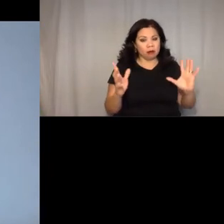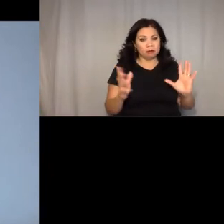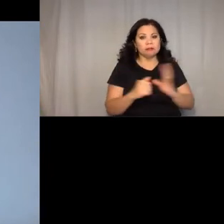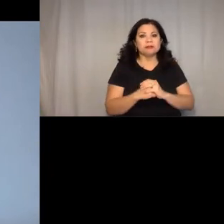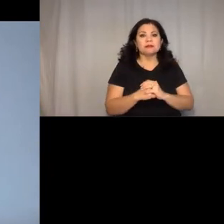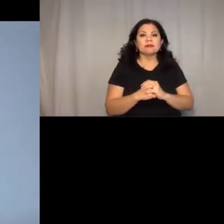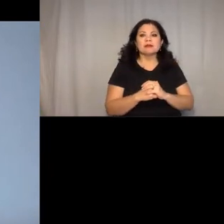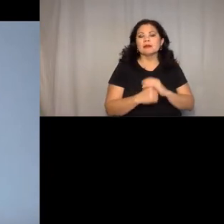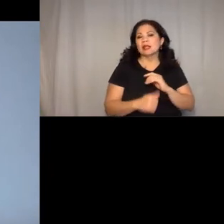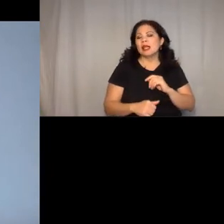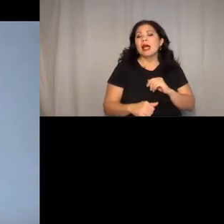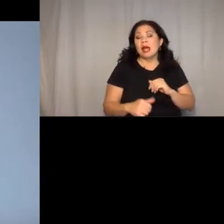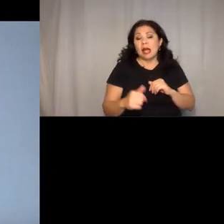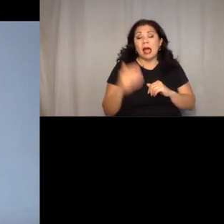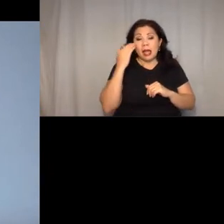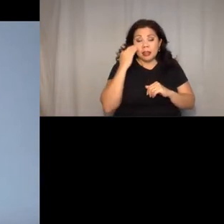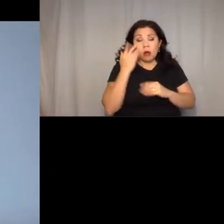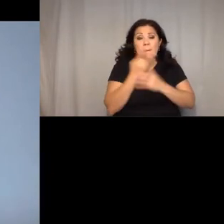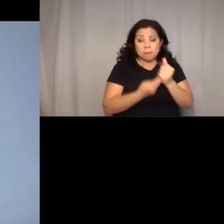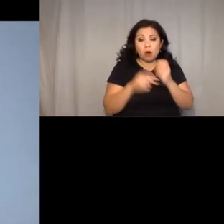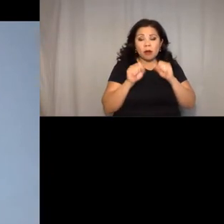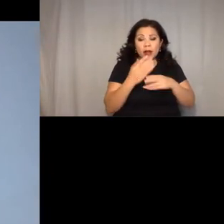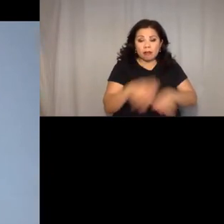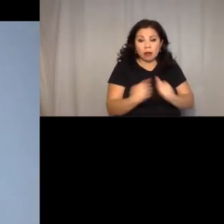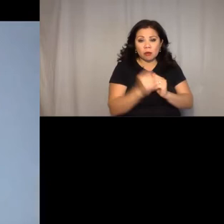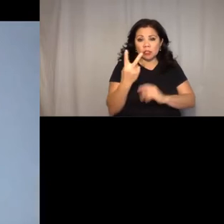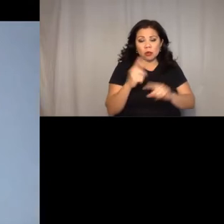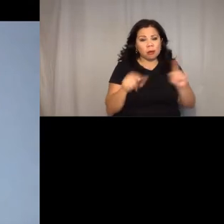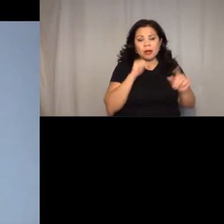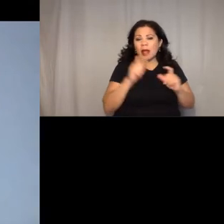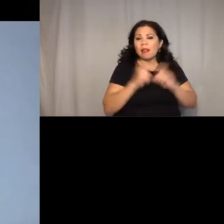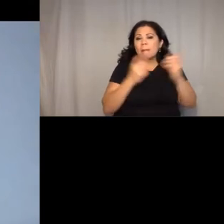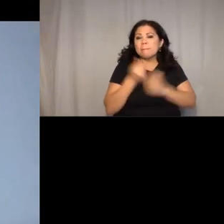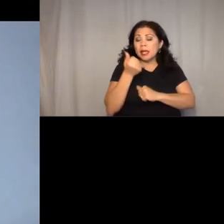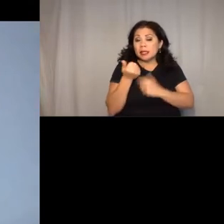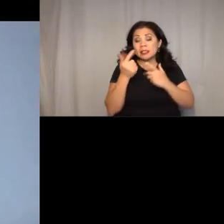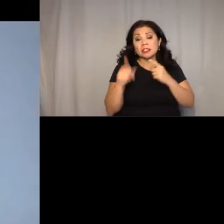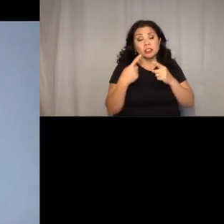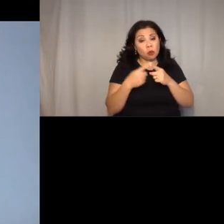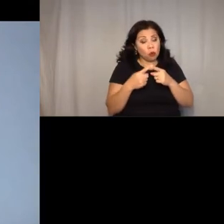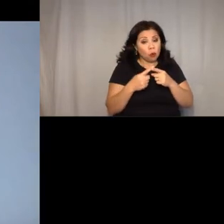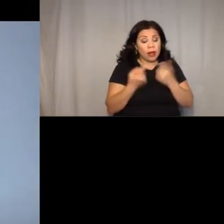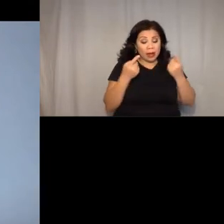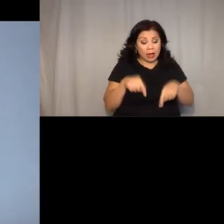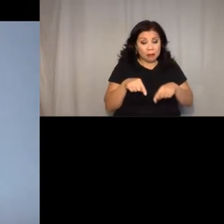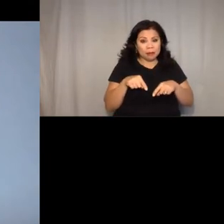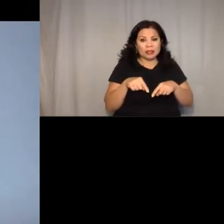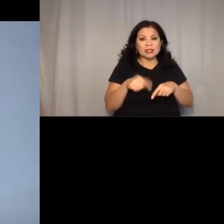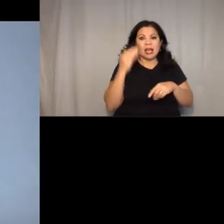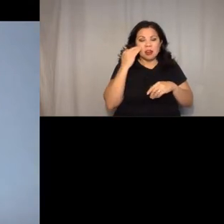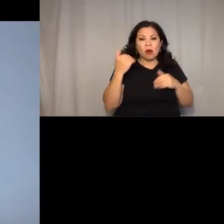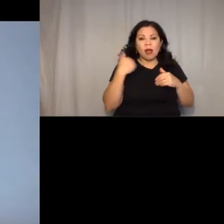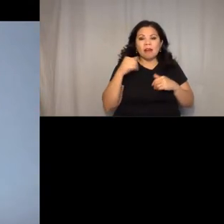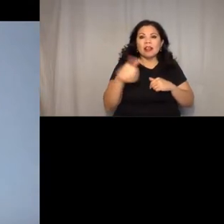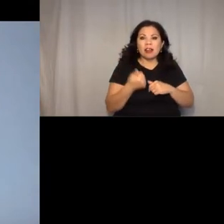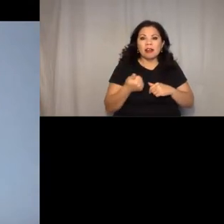but I wasn't sure if it was the biggest one they had. So once I divide those and I get this, I know there's another common factor in there.